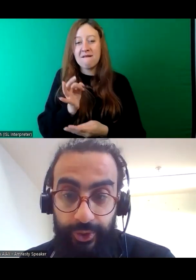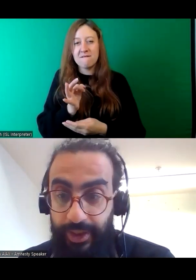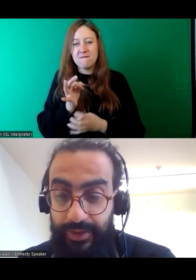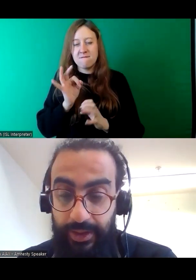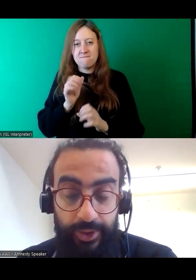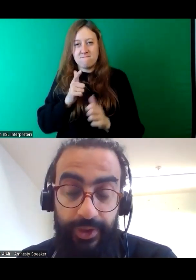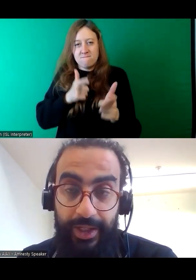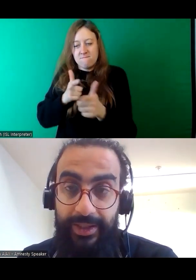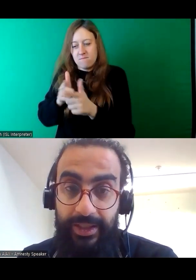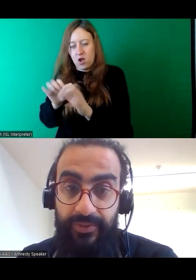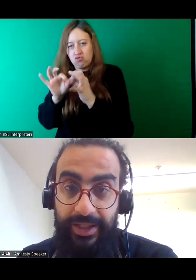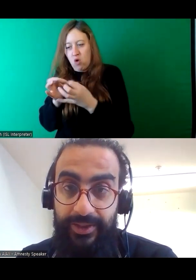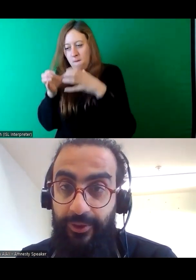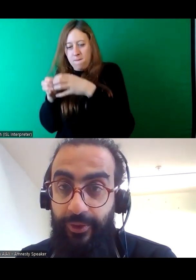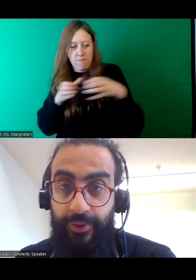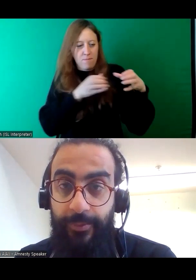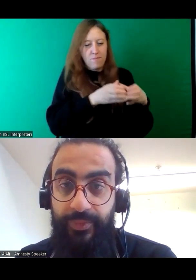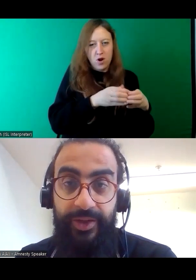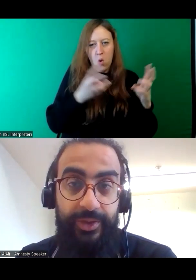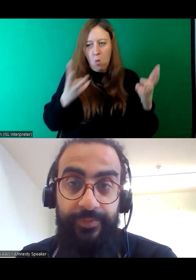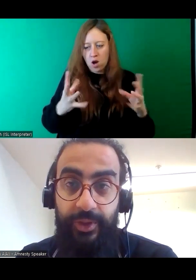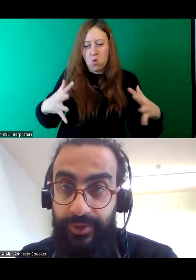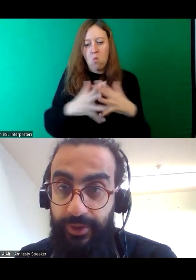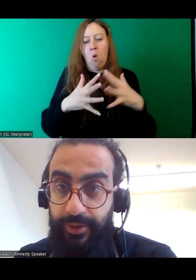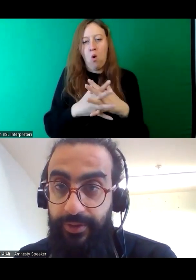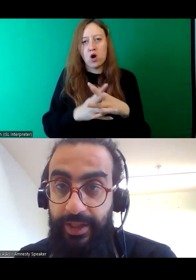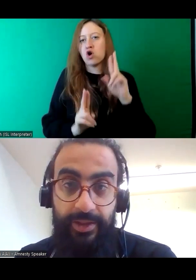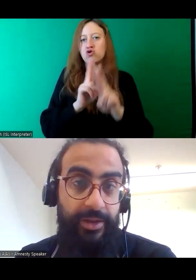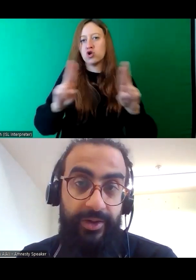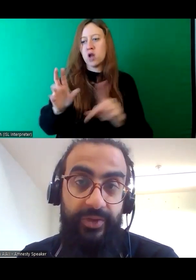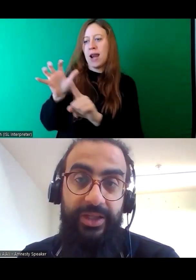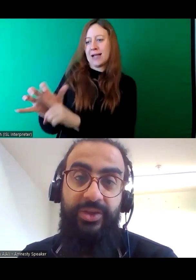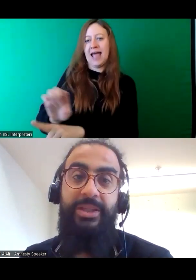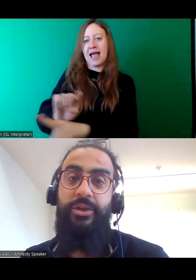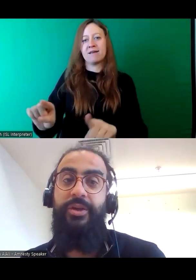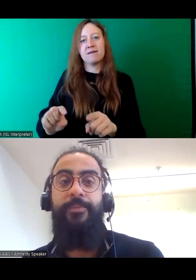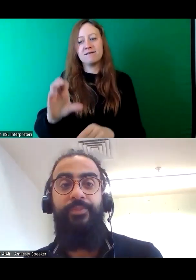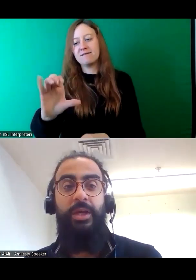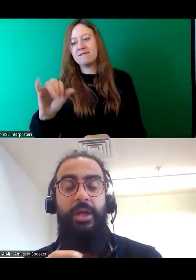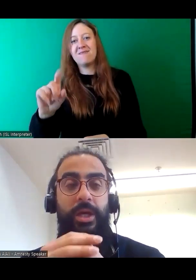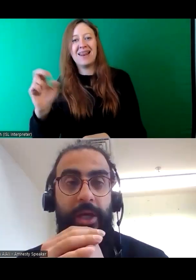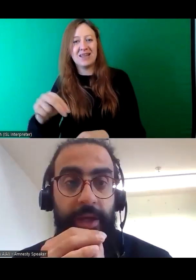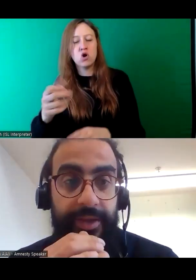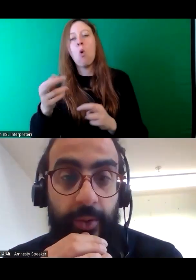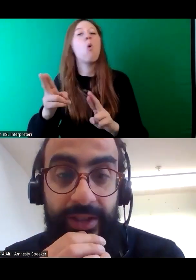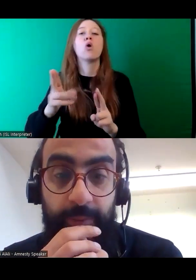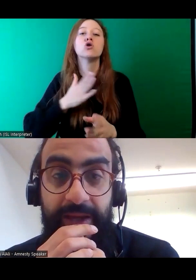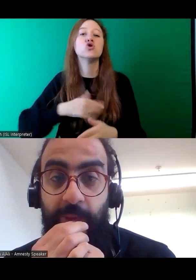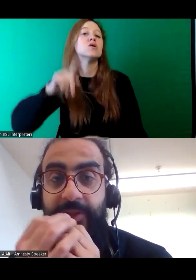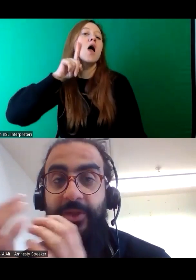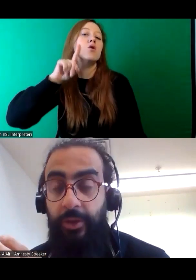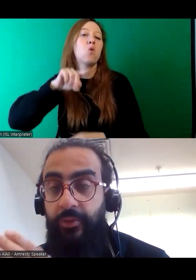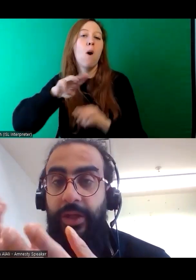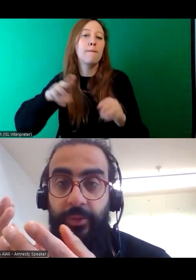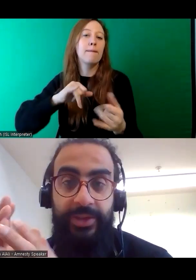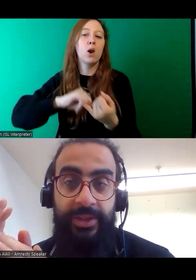you should not attack civilians, or not consider that there are civilians in that area. Now we explain